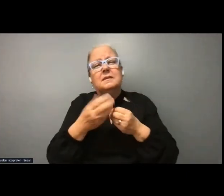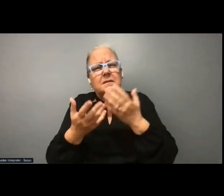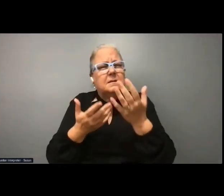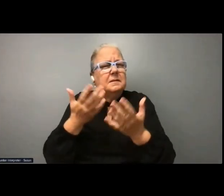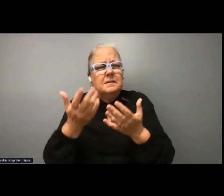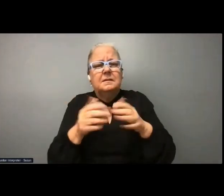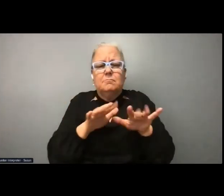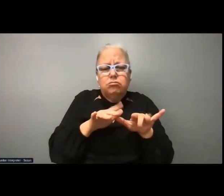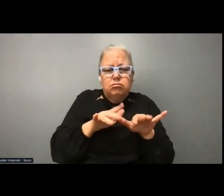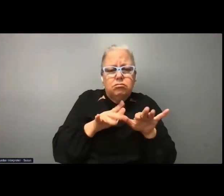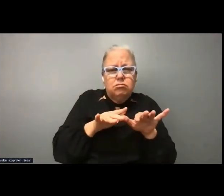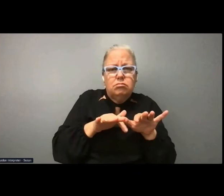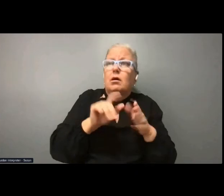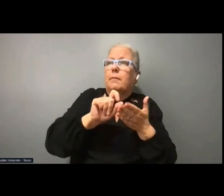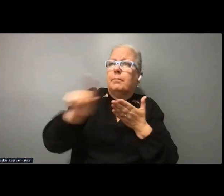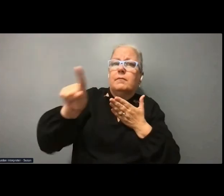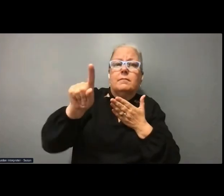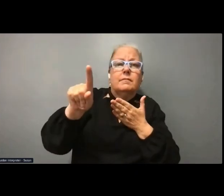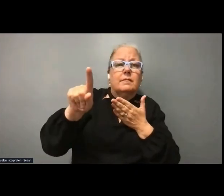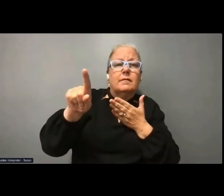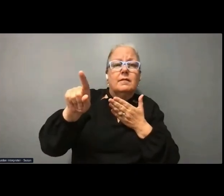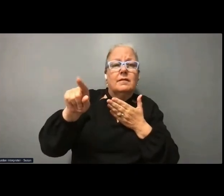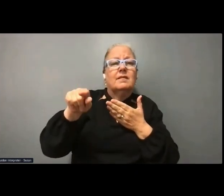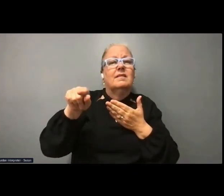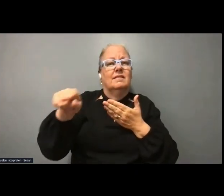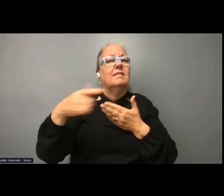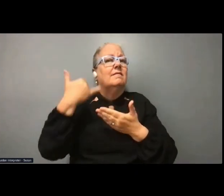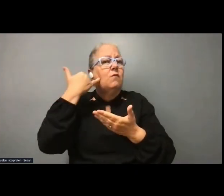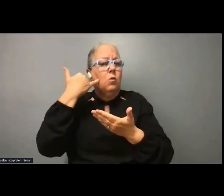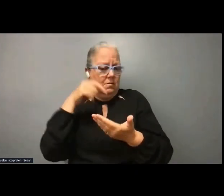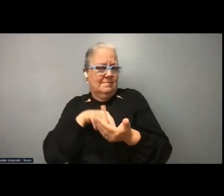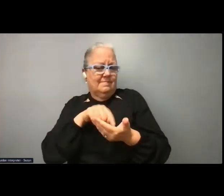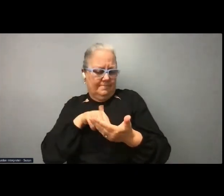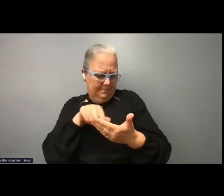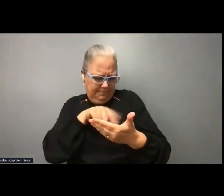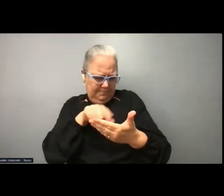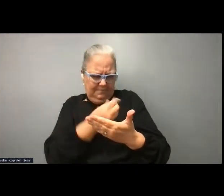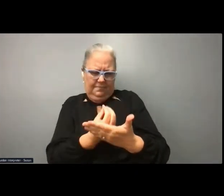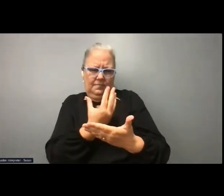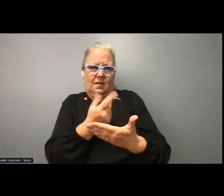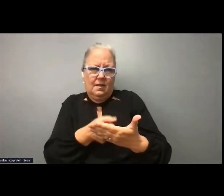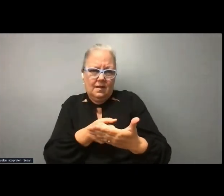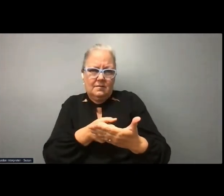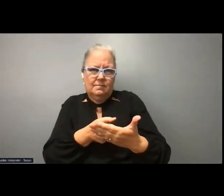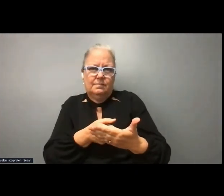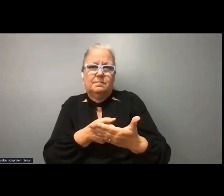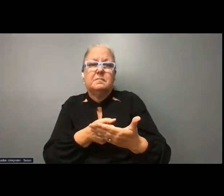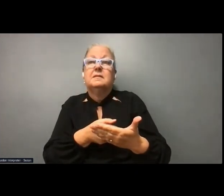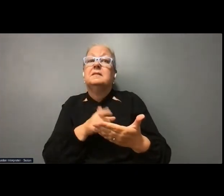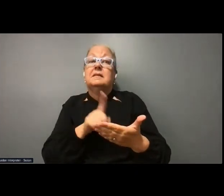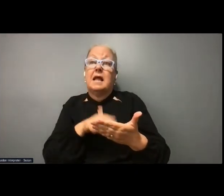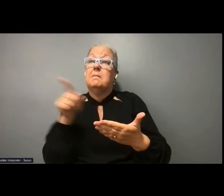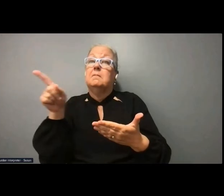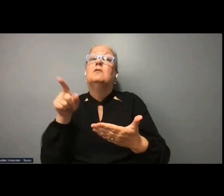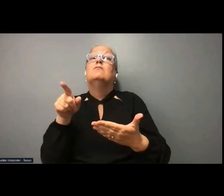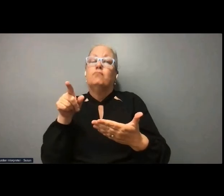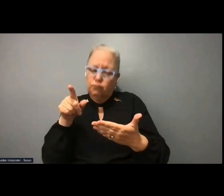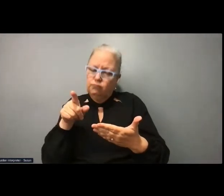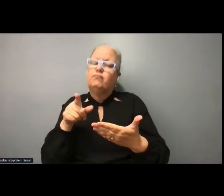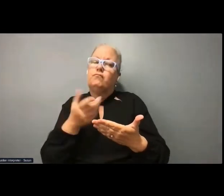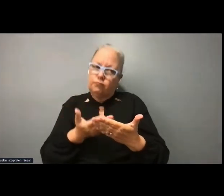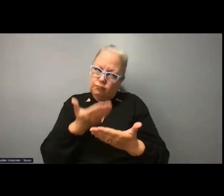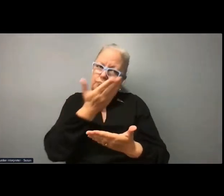receive a message on their phones, so they can give their consent. But as I said, the consent forms